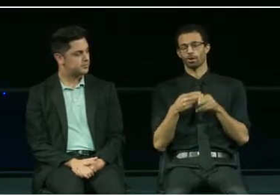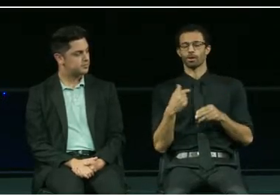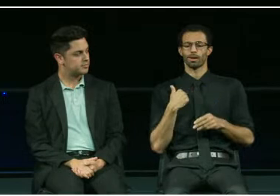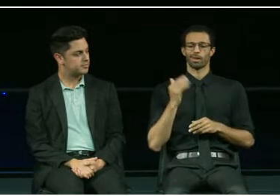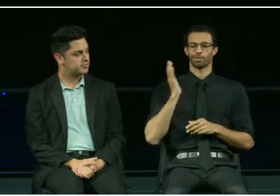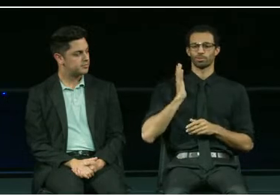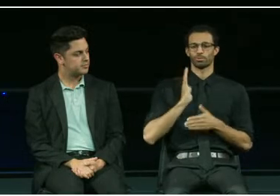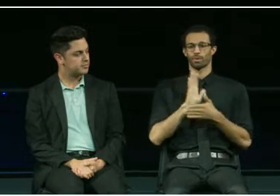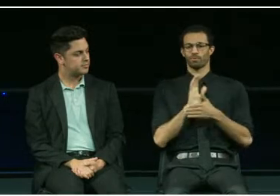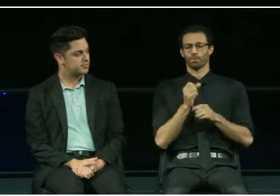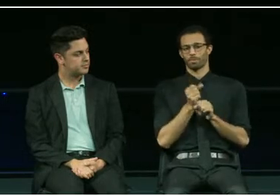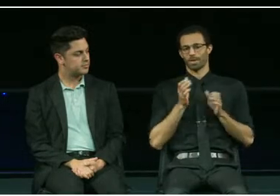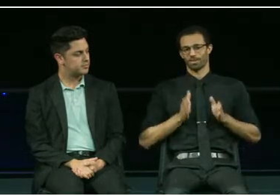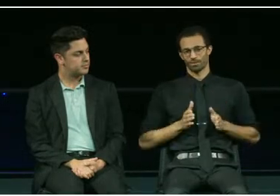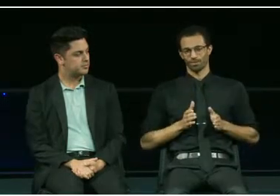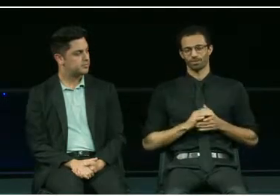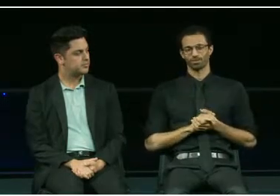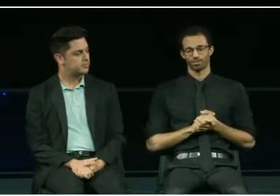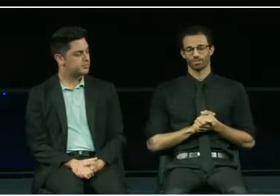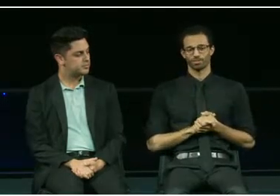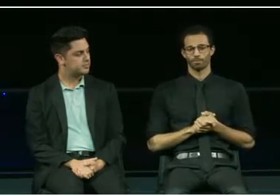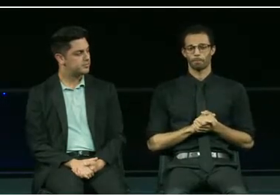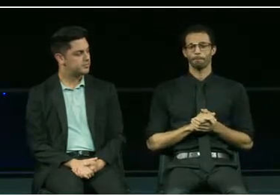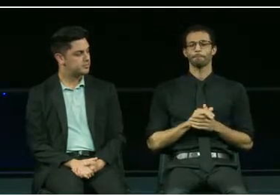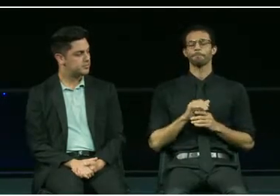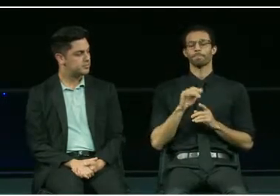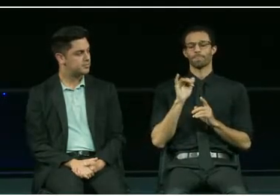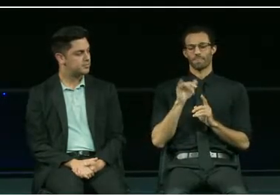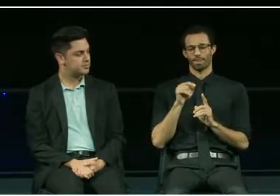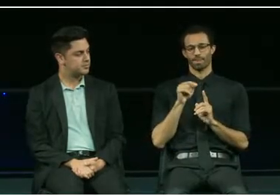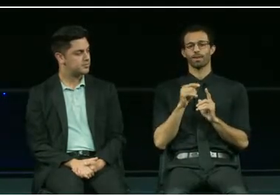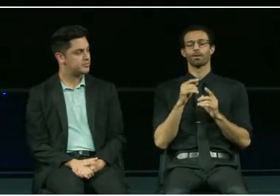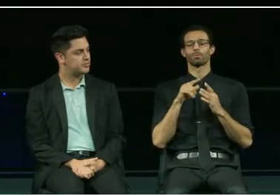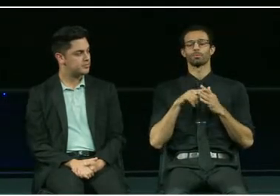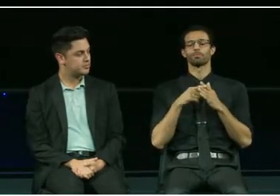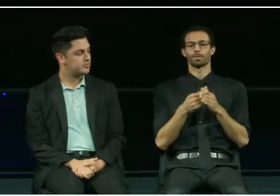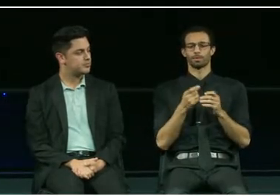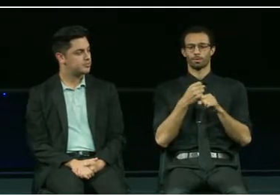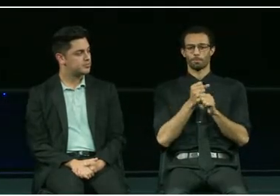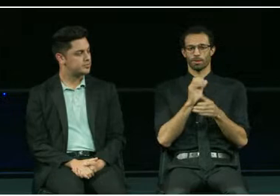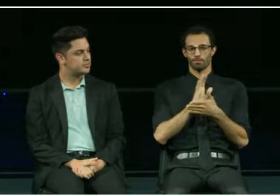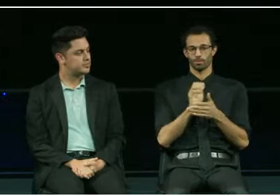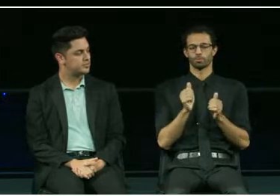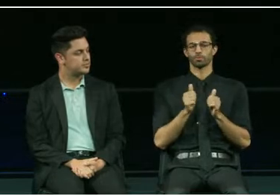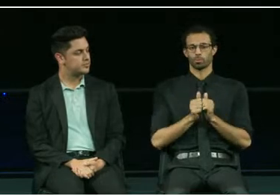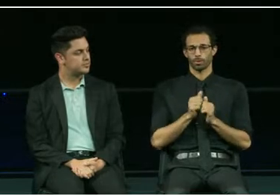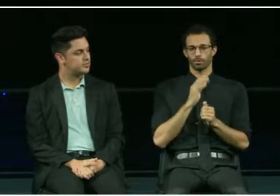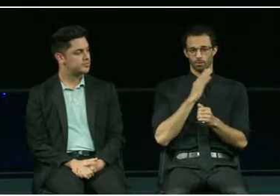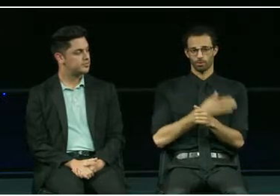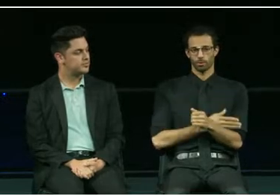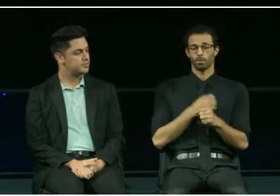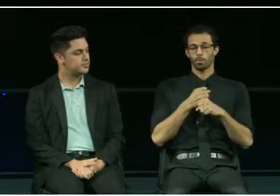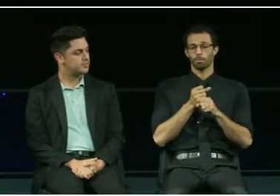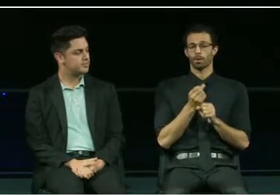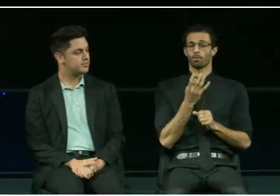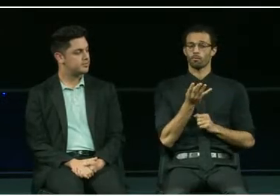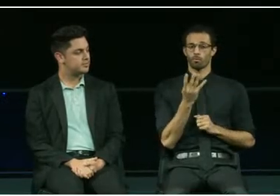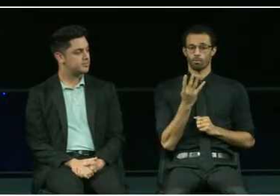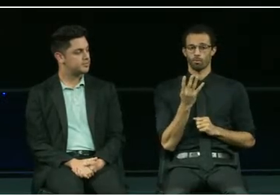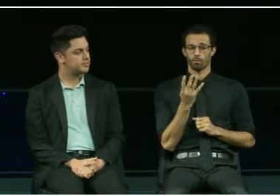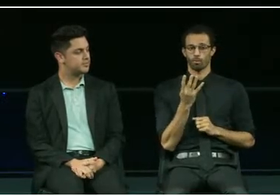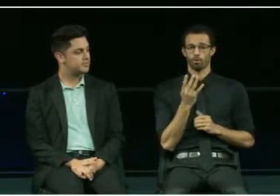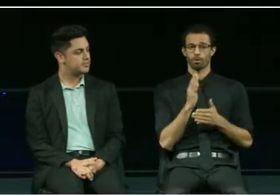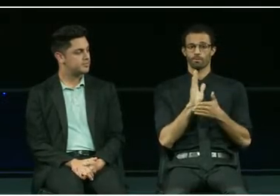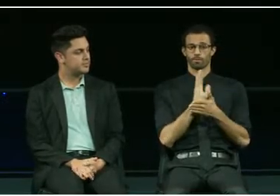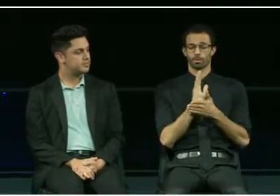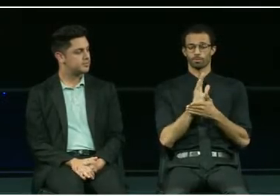Filmmaker, and that was the beginning of making films with her, and we made four films